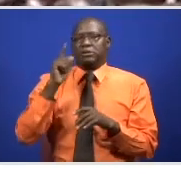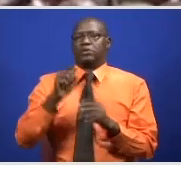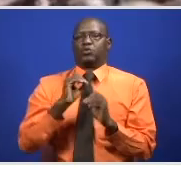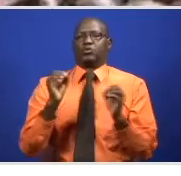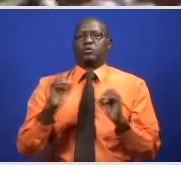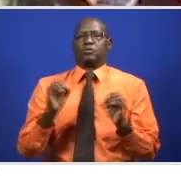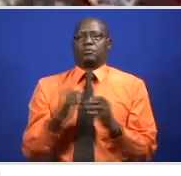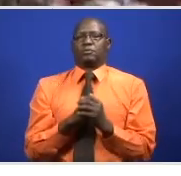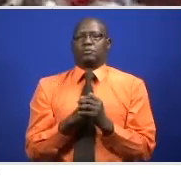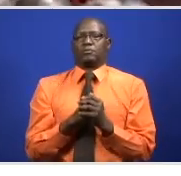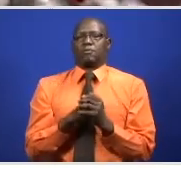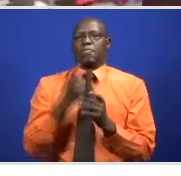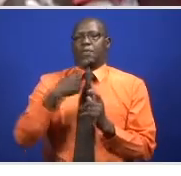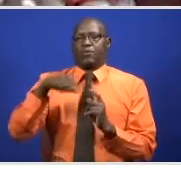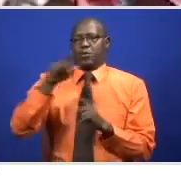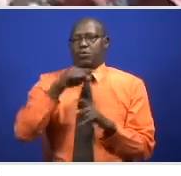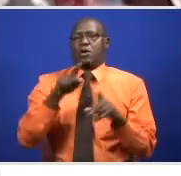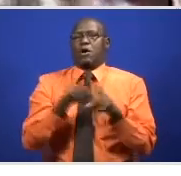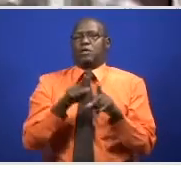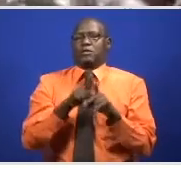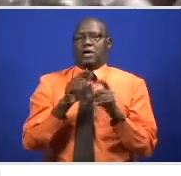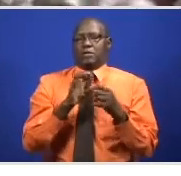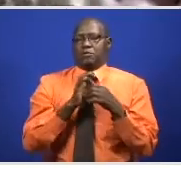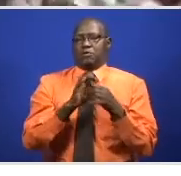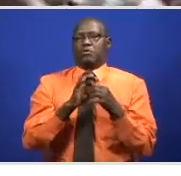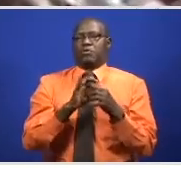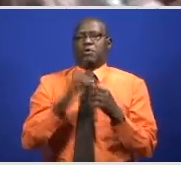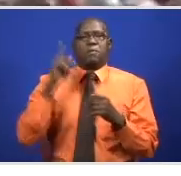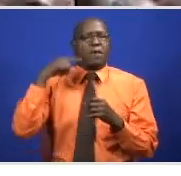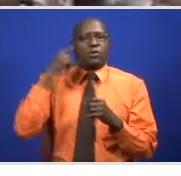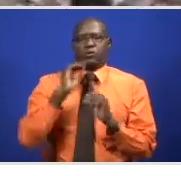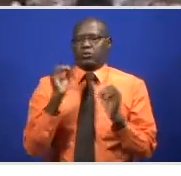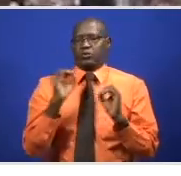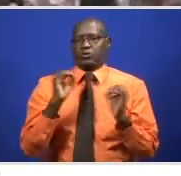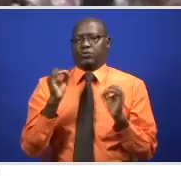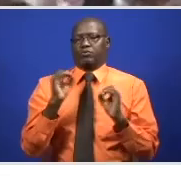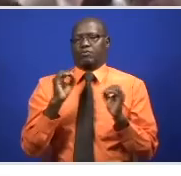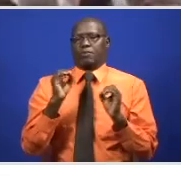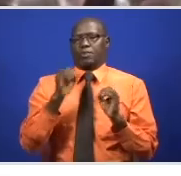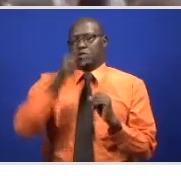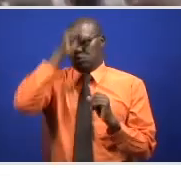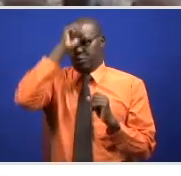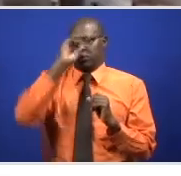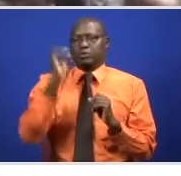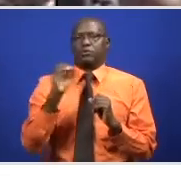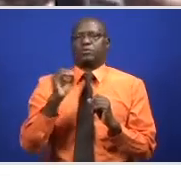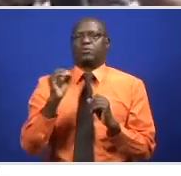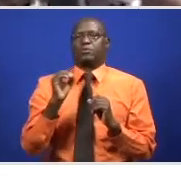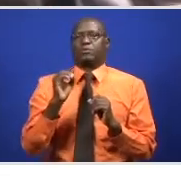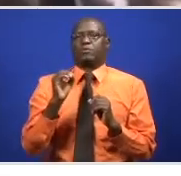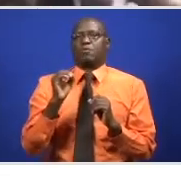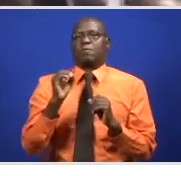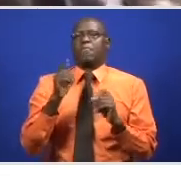Sisi kama wana Azimio, si waende wazimu, si wajinga, lakini wa